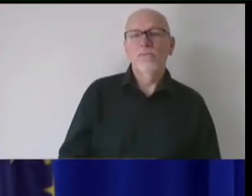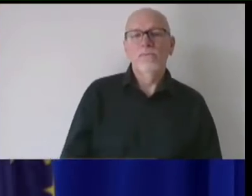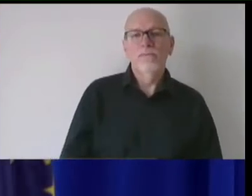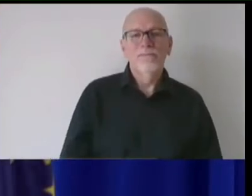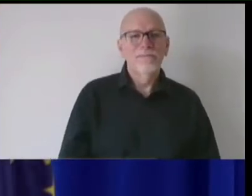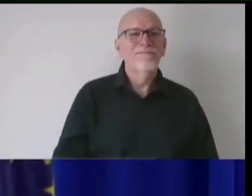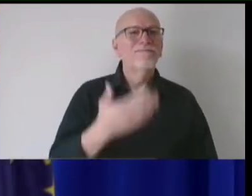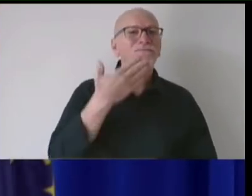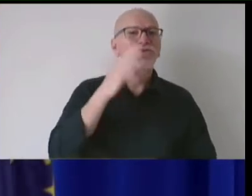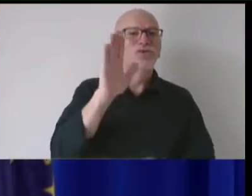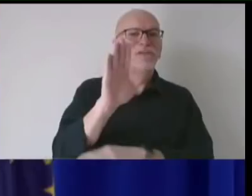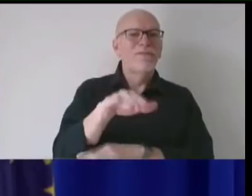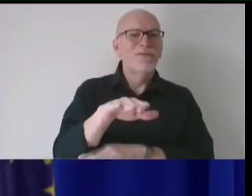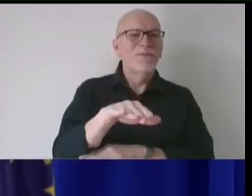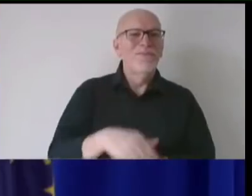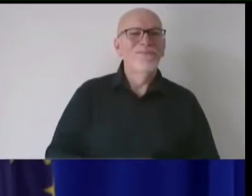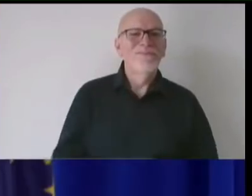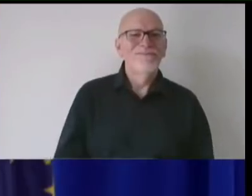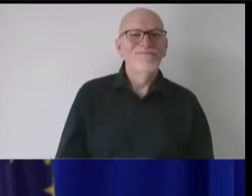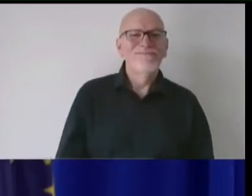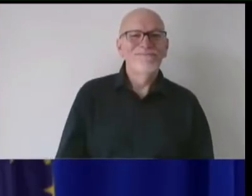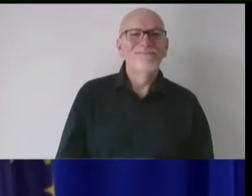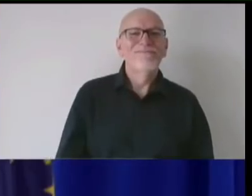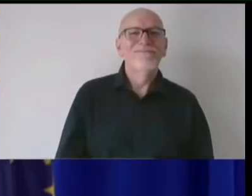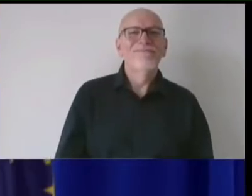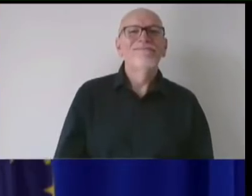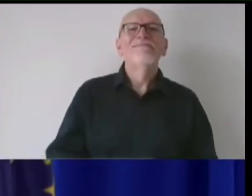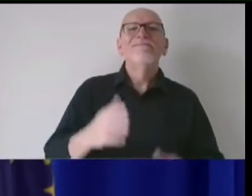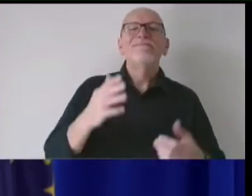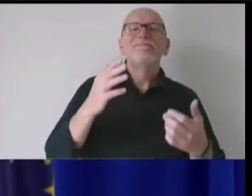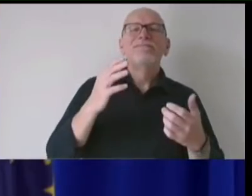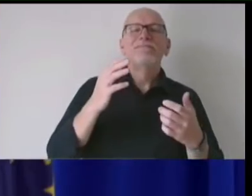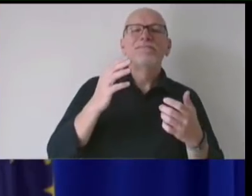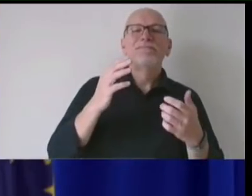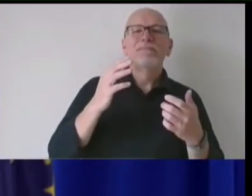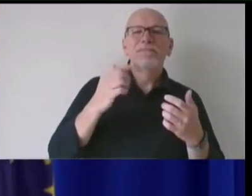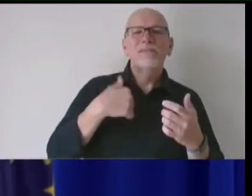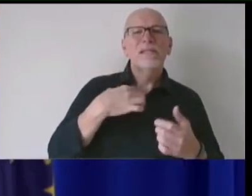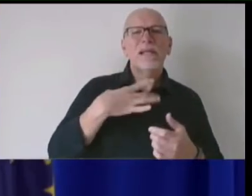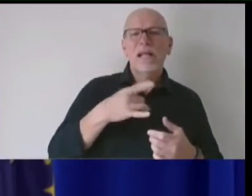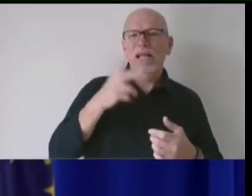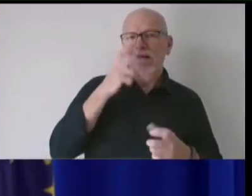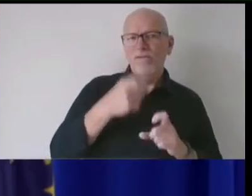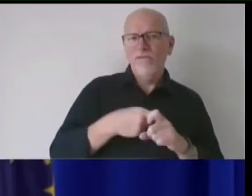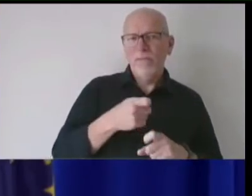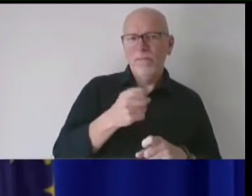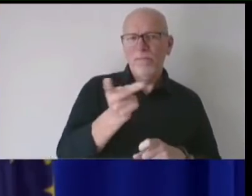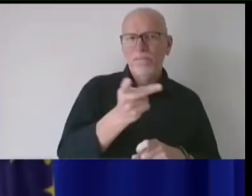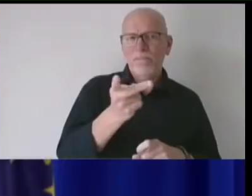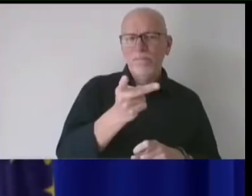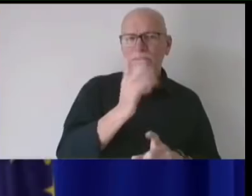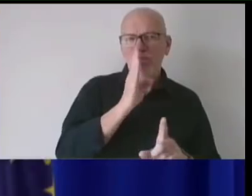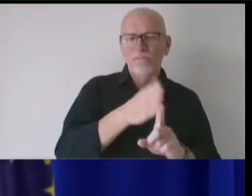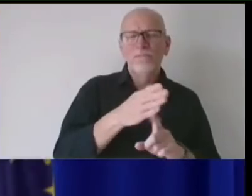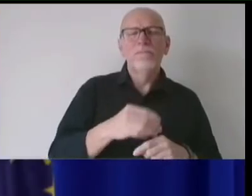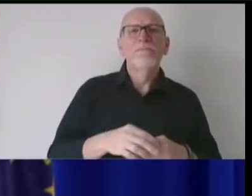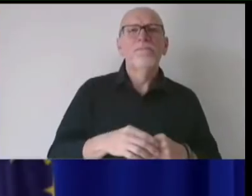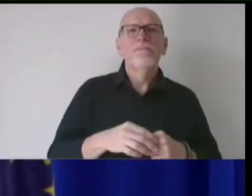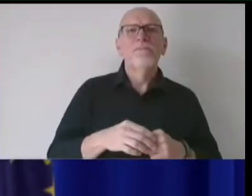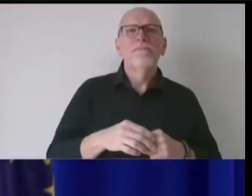Good afternoon. I would like to hear from you guys directly